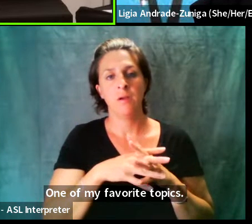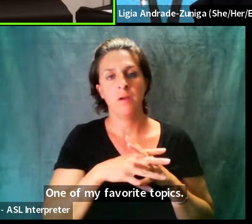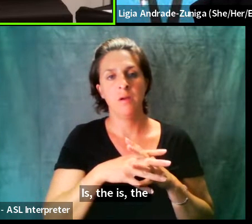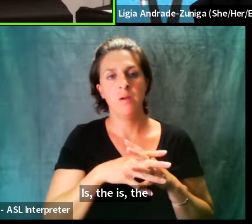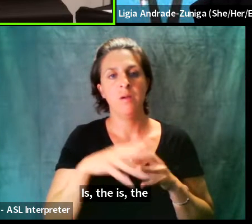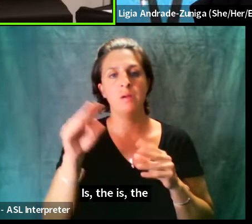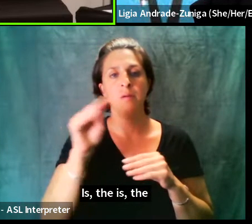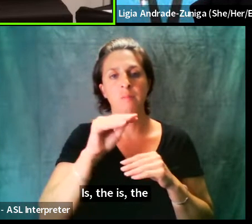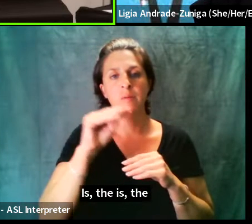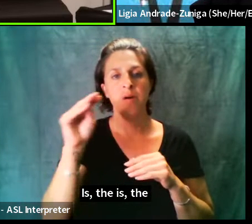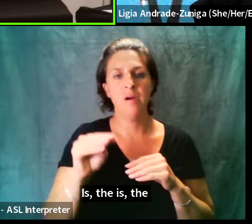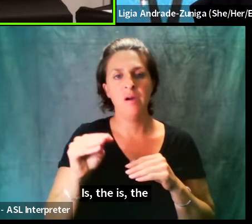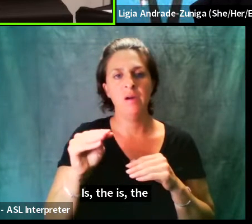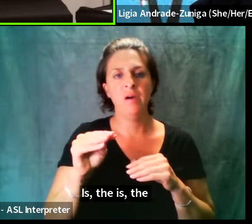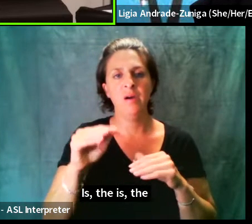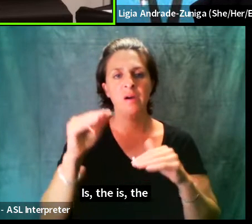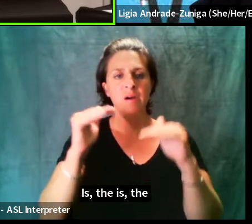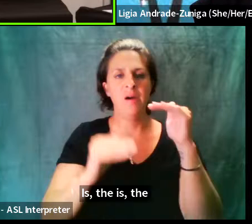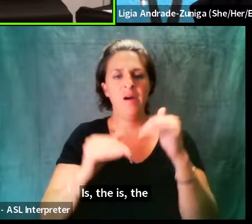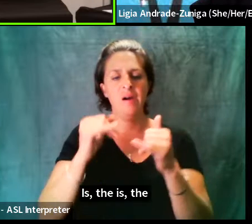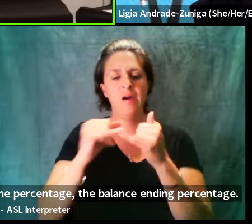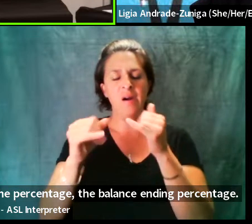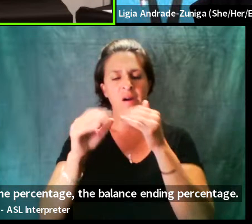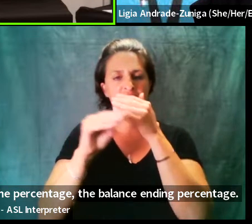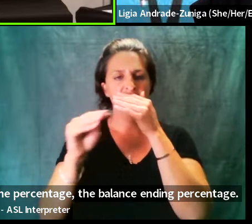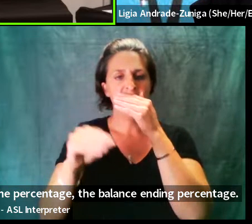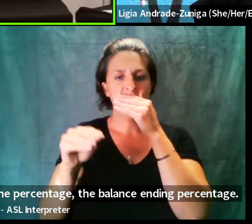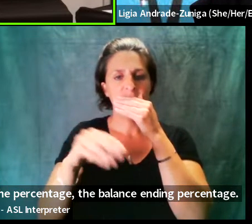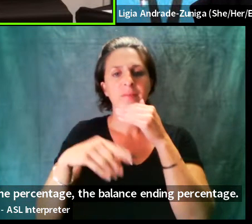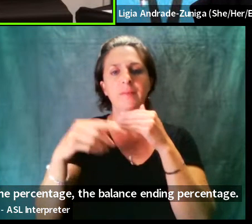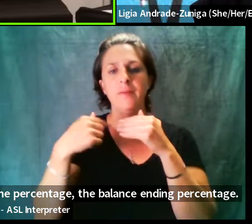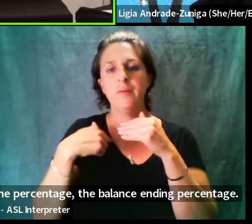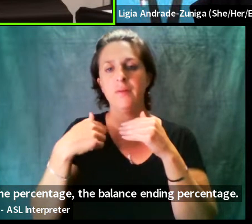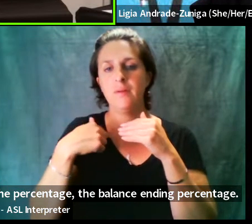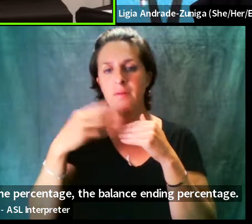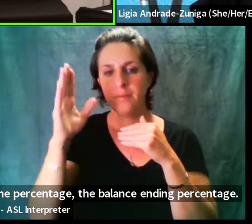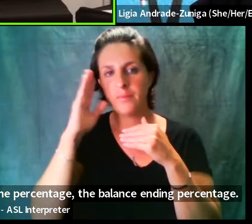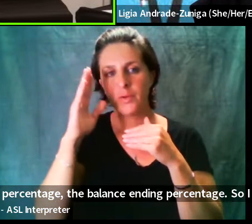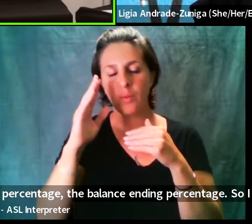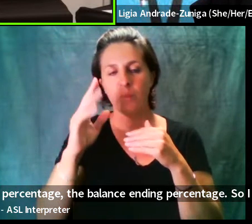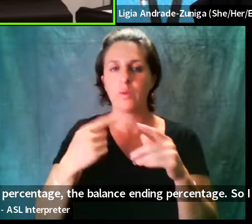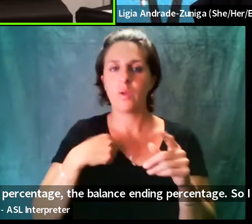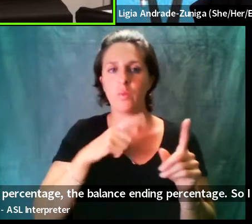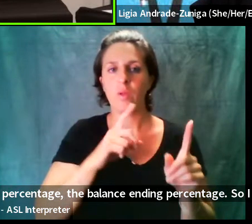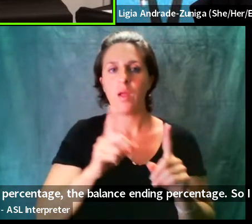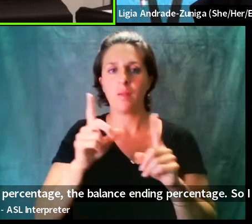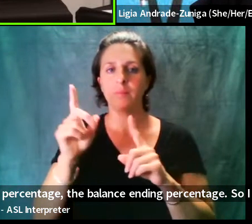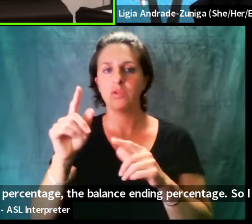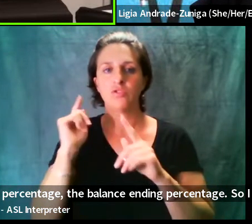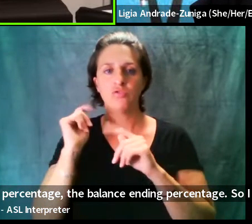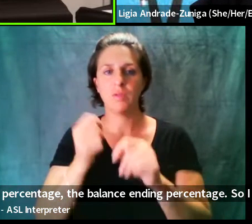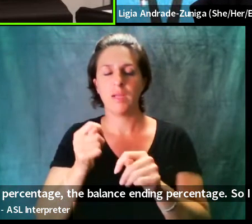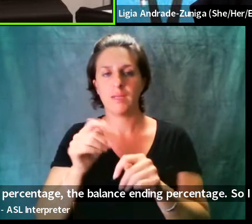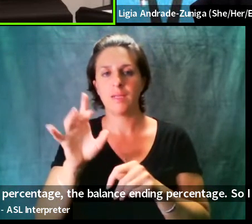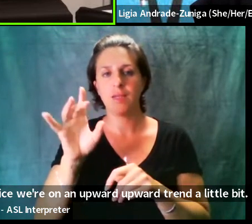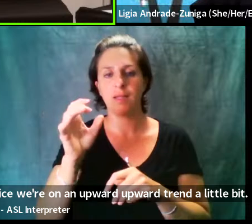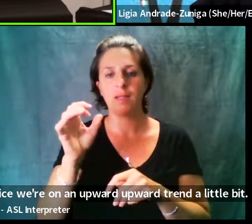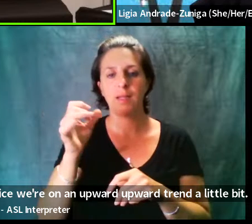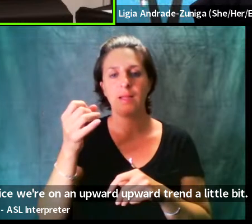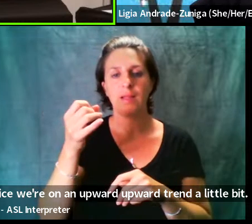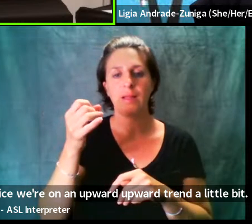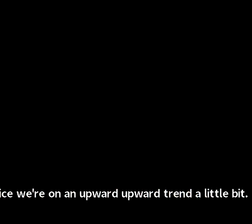percentage, the balance ending percentage. So I noticed we're on an upward trend a little bit. It's 18.9%. Do